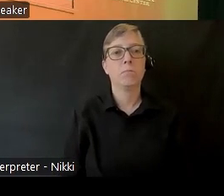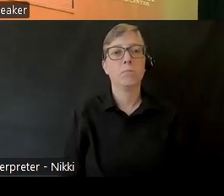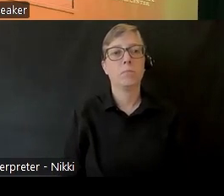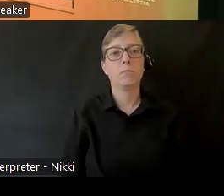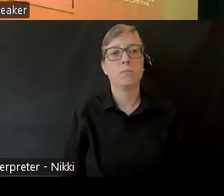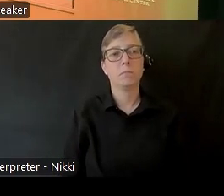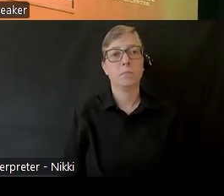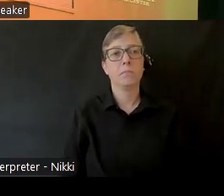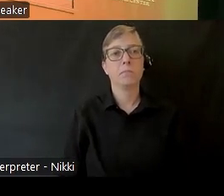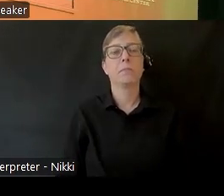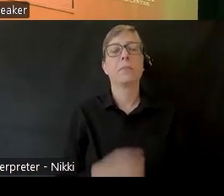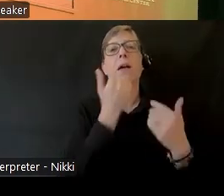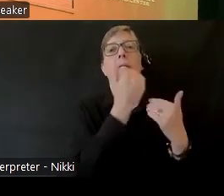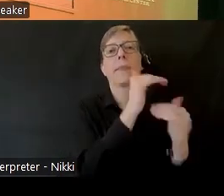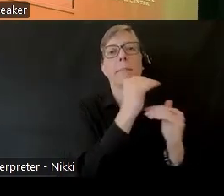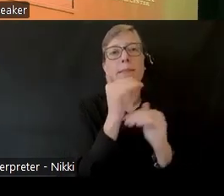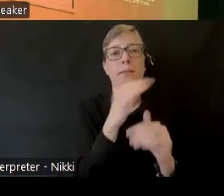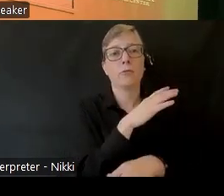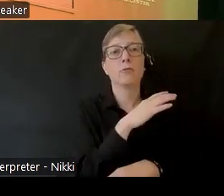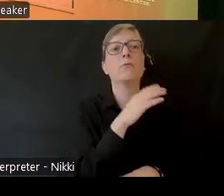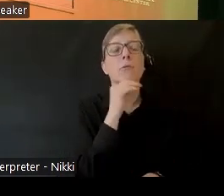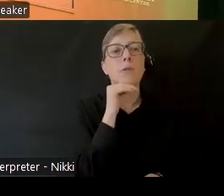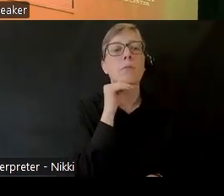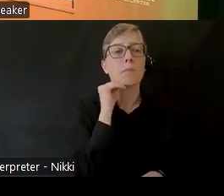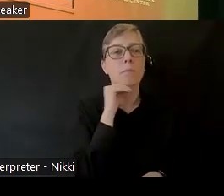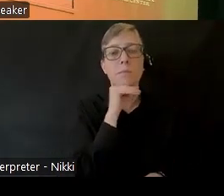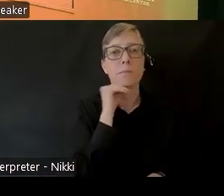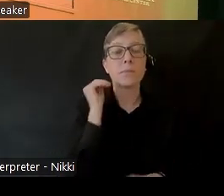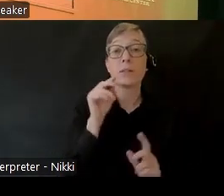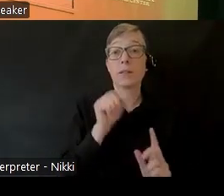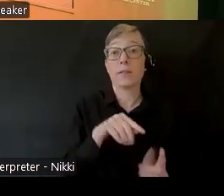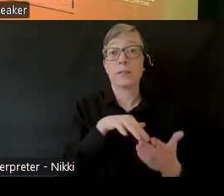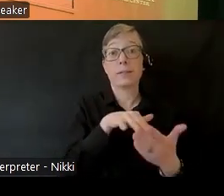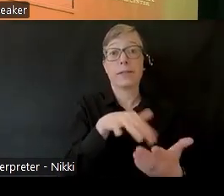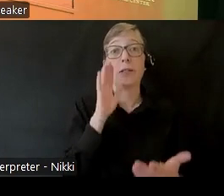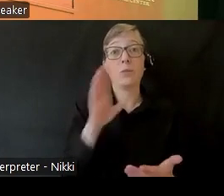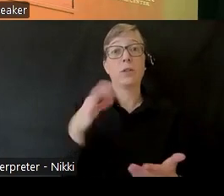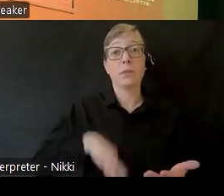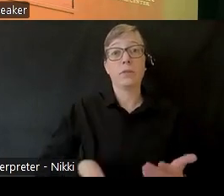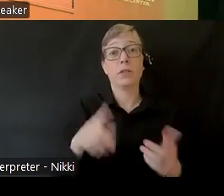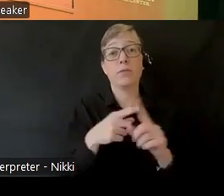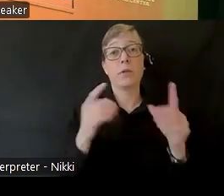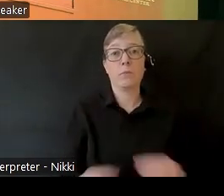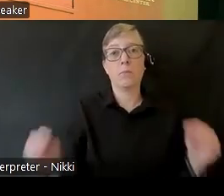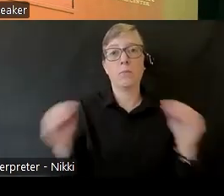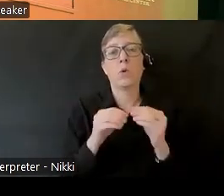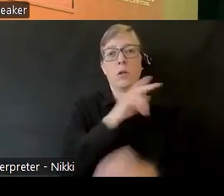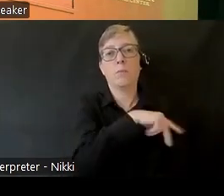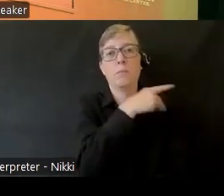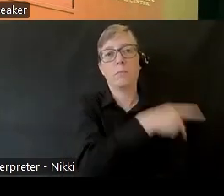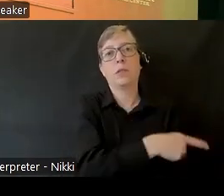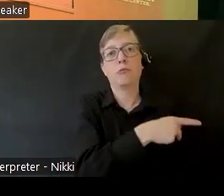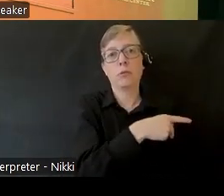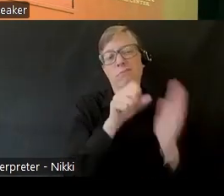Limitations. I think, again, this kind of study would really benefit from having much larger patient population, sample